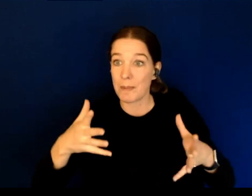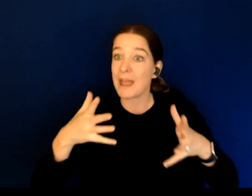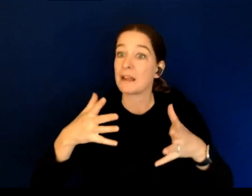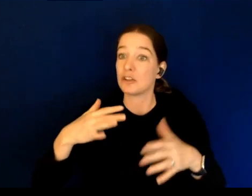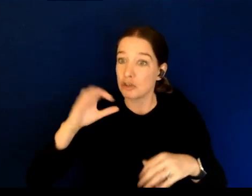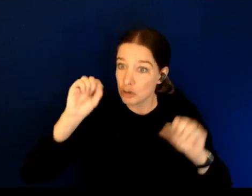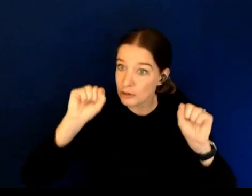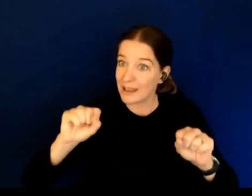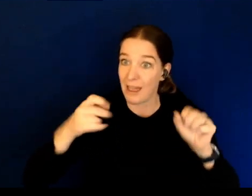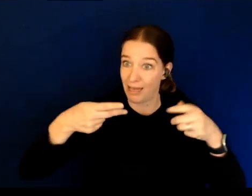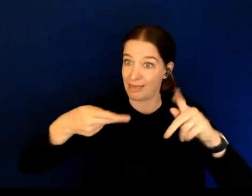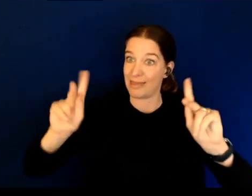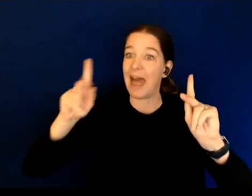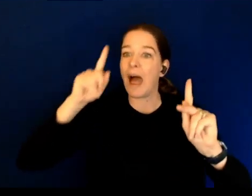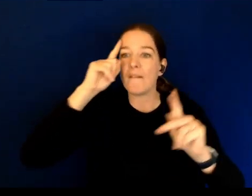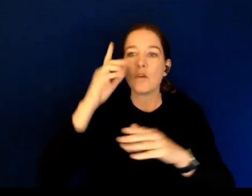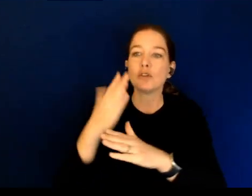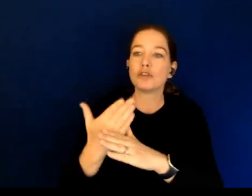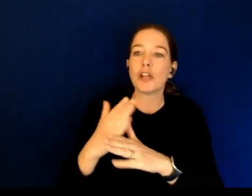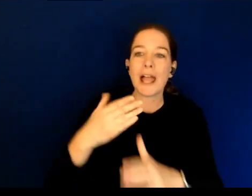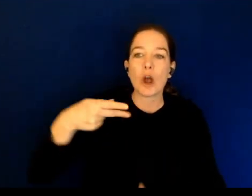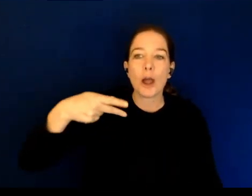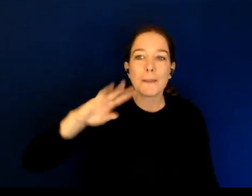of passwords among team members.